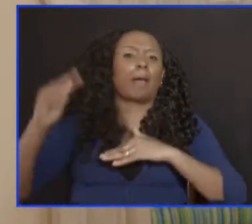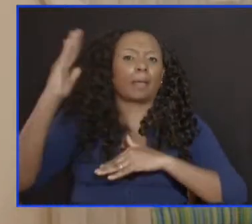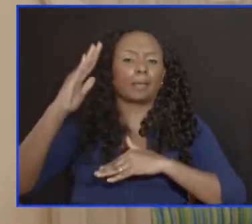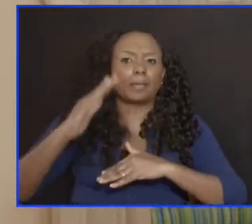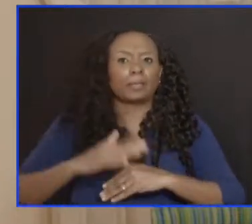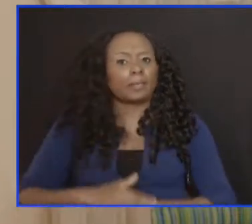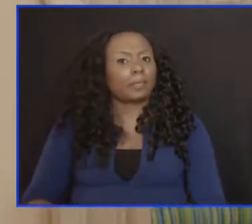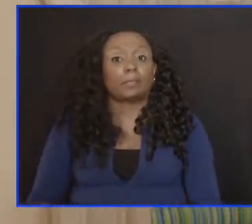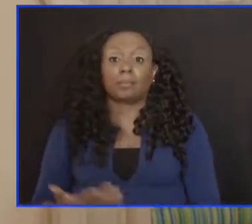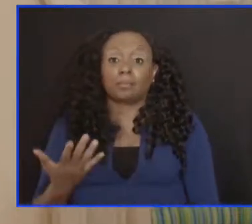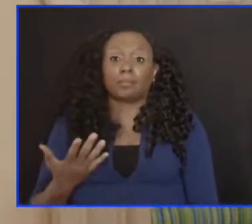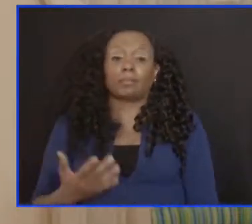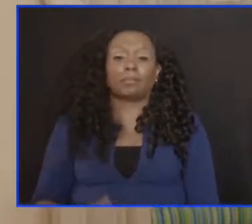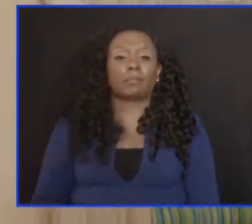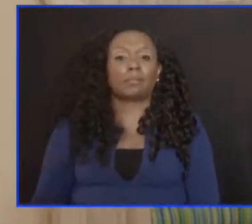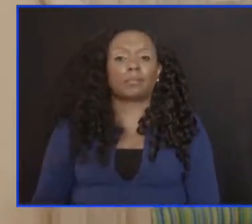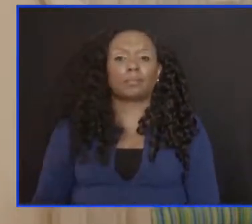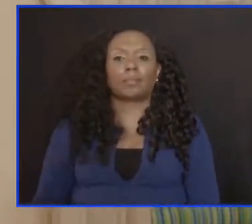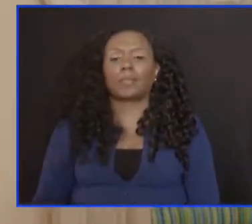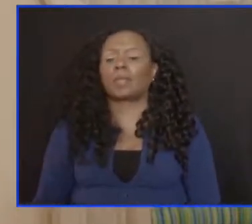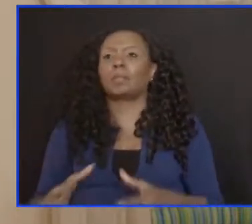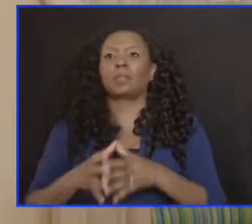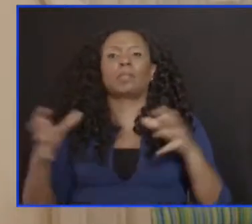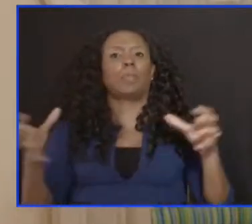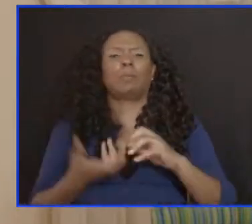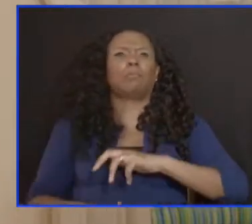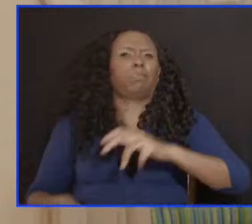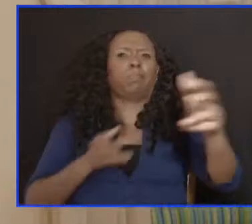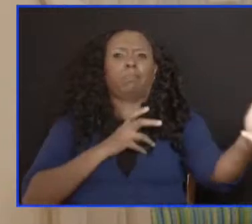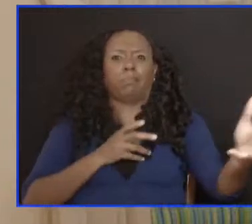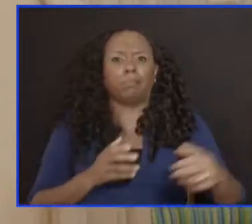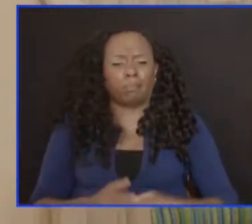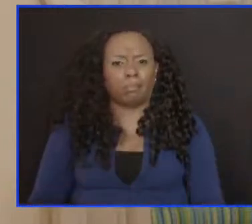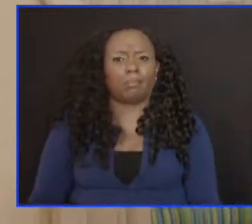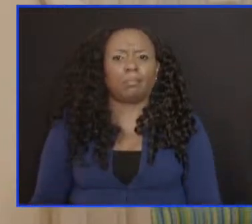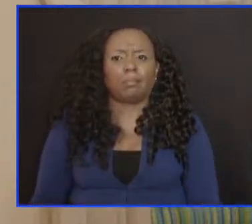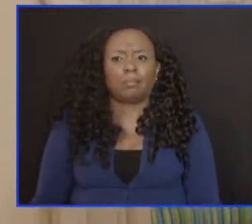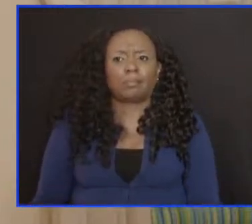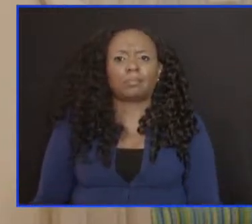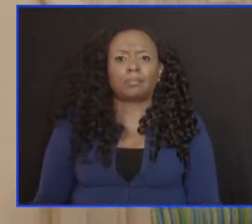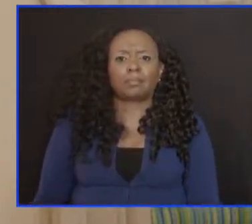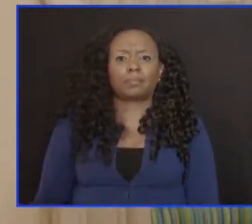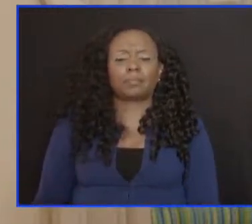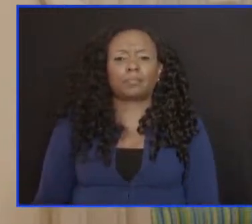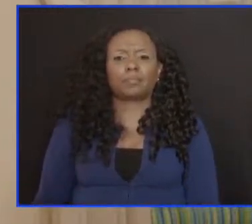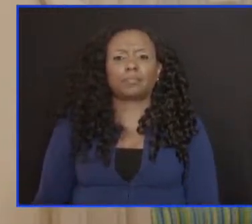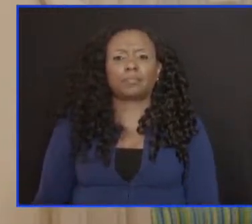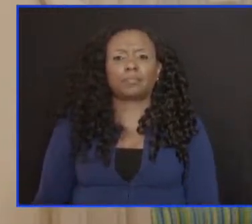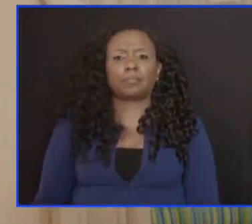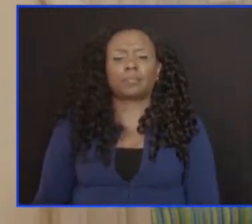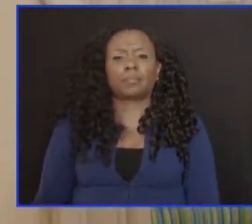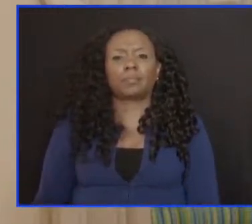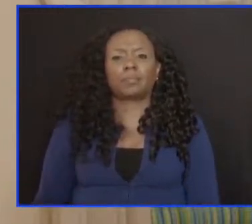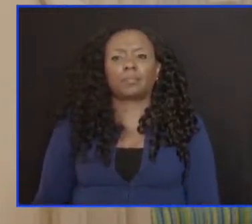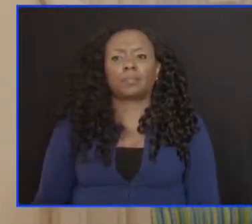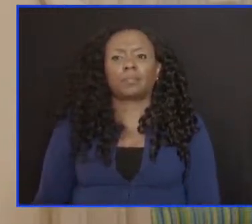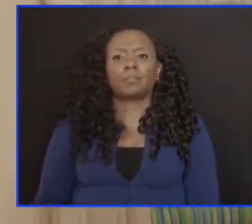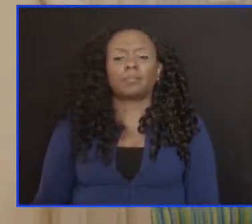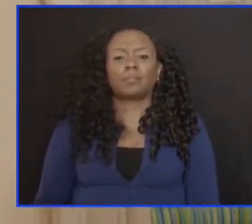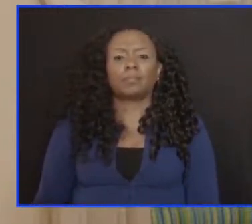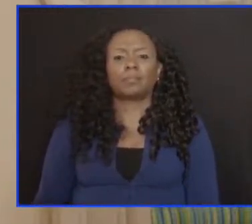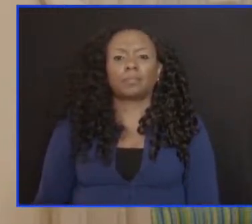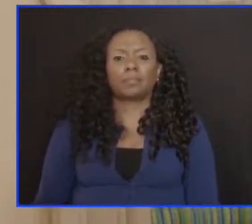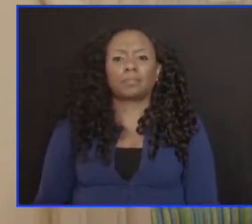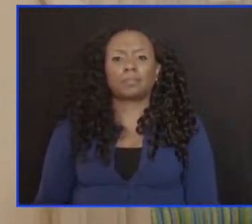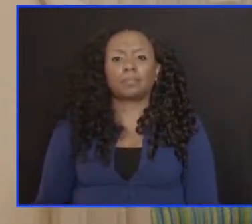a long time ago that it was going to be too disruptive, and so we needed, in the development